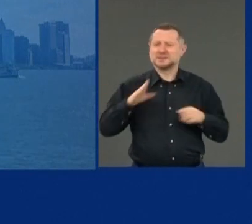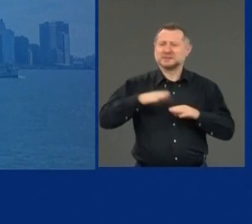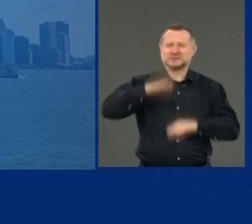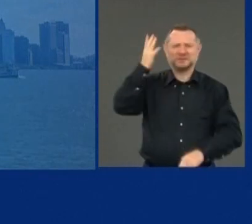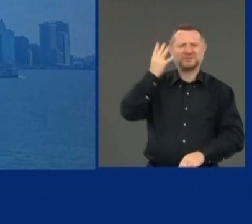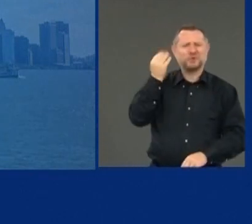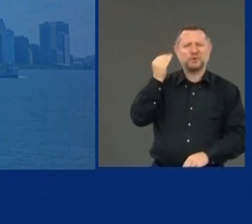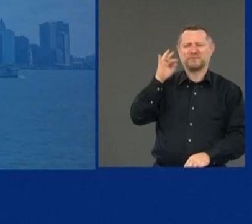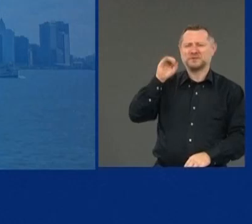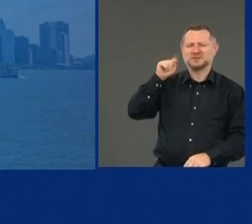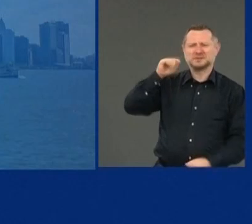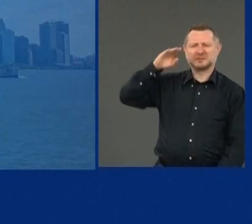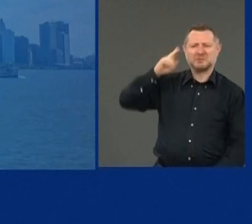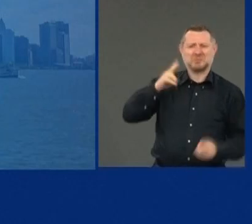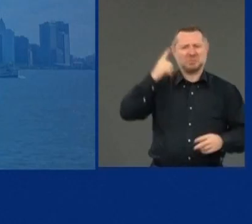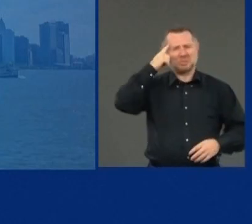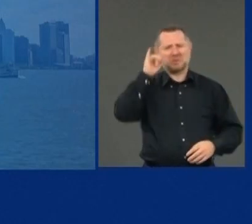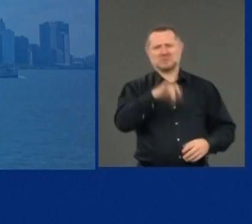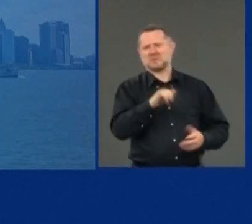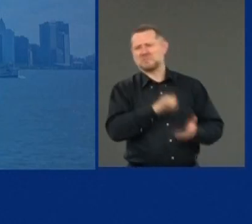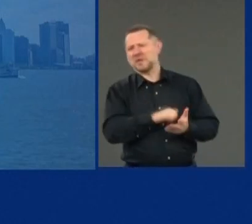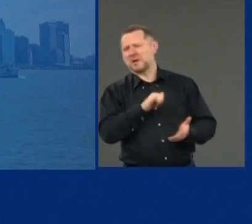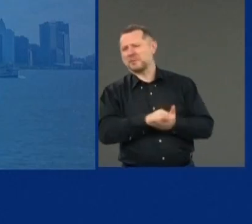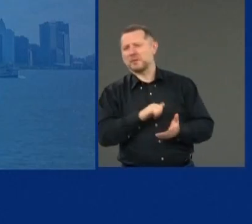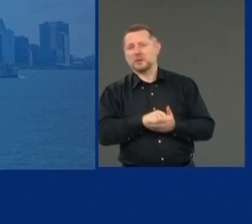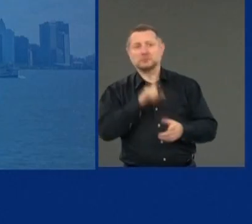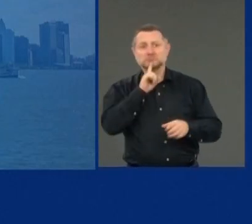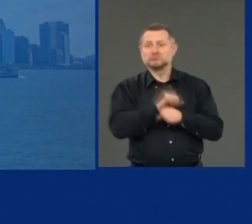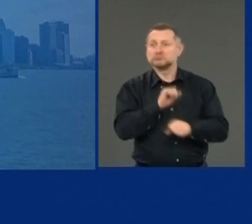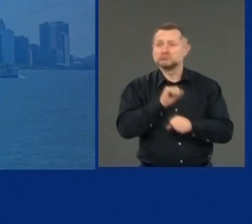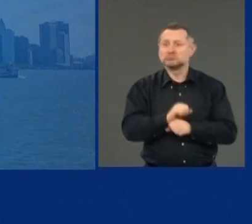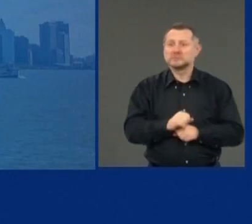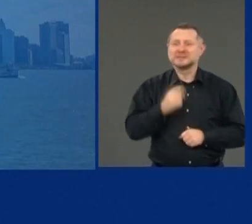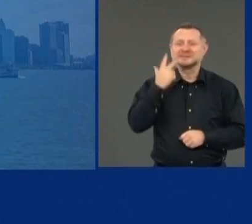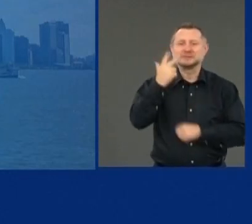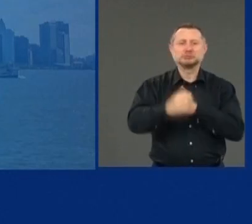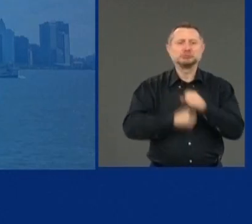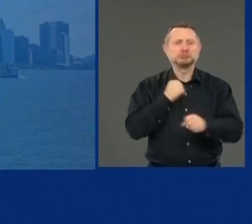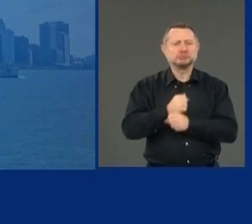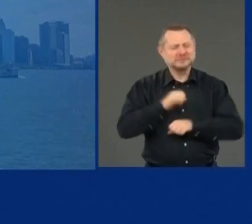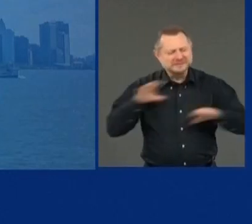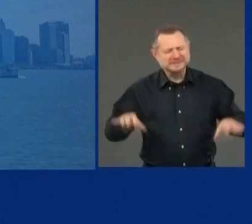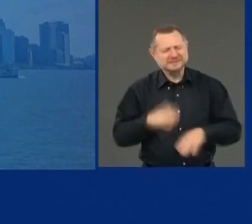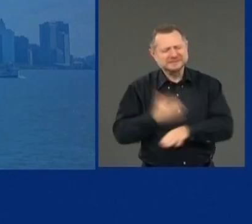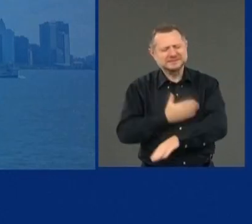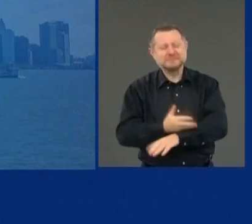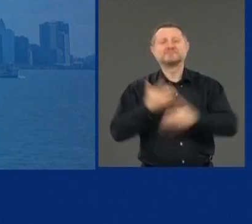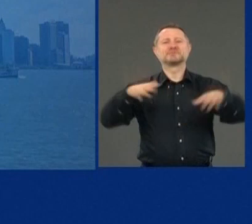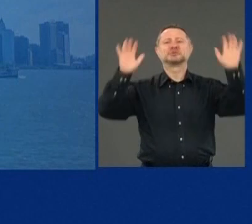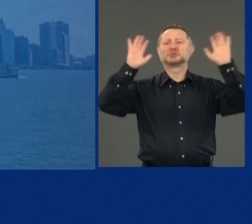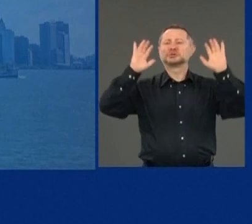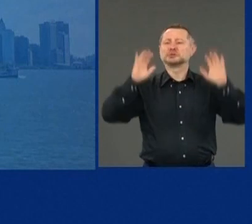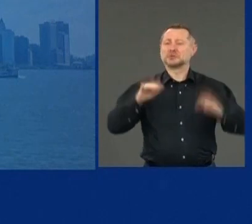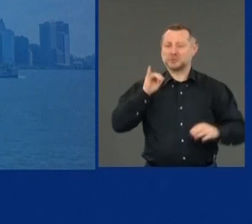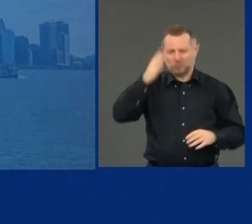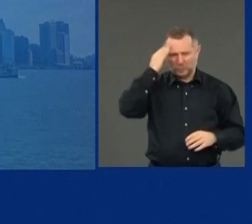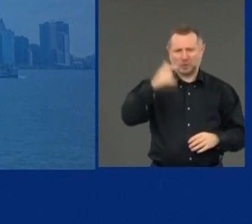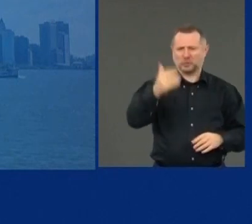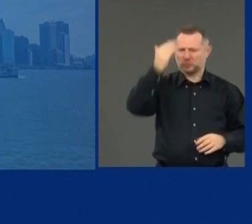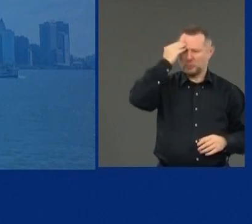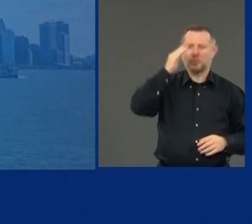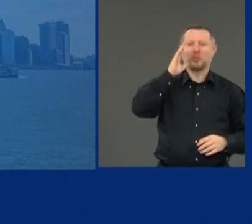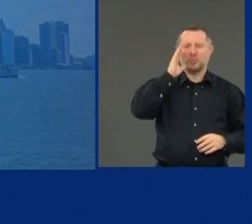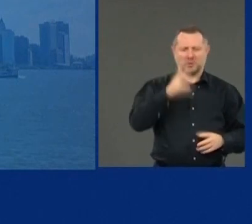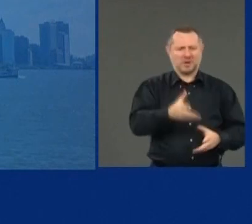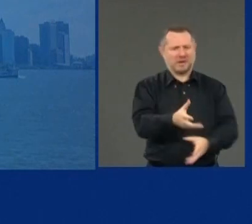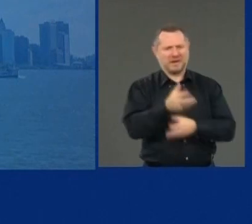impossible. No. They did it in 3 years. And it was a marvel because they believed in themselves.